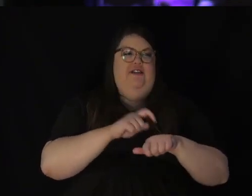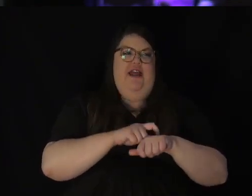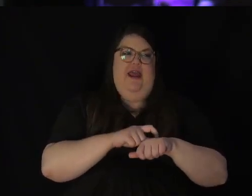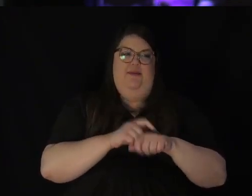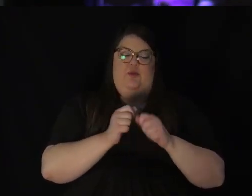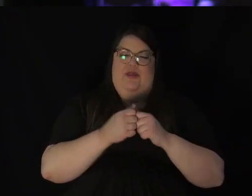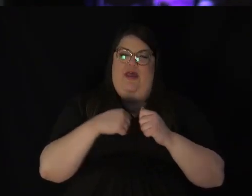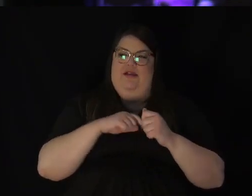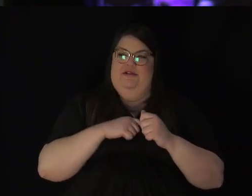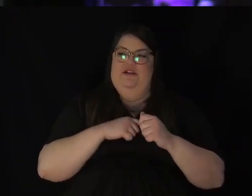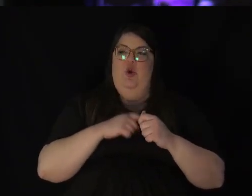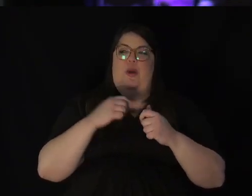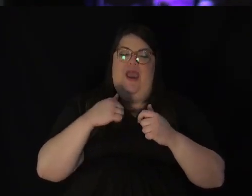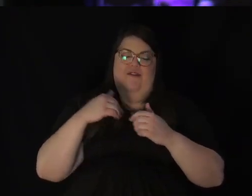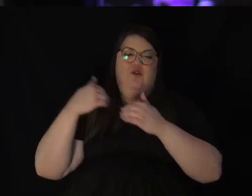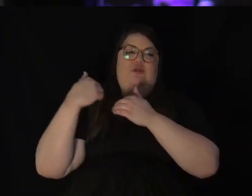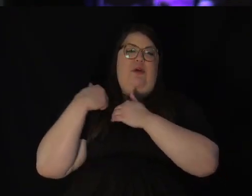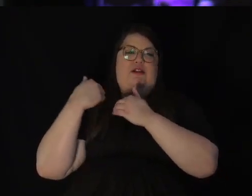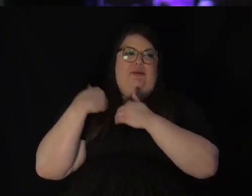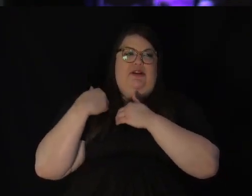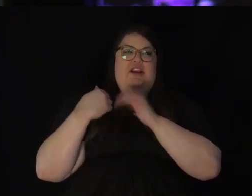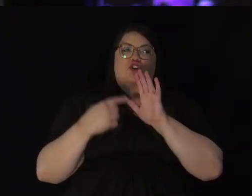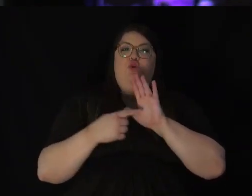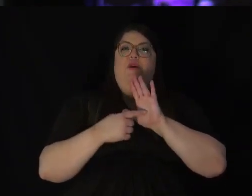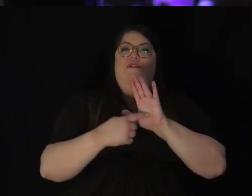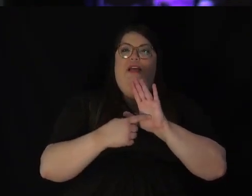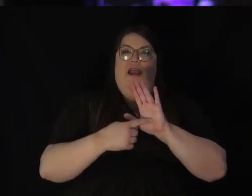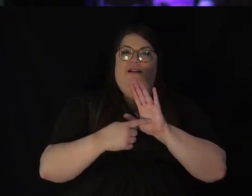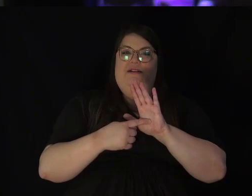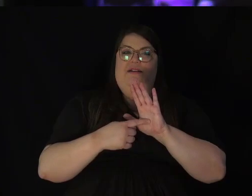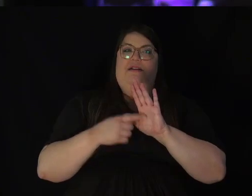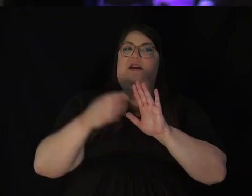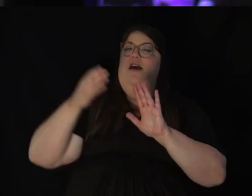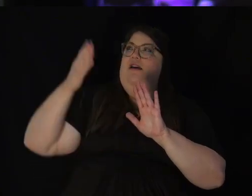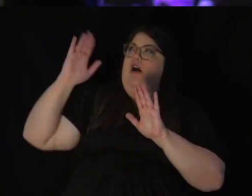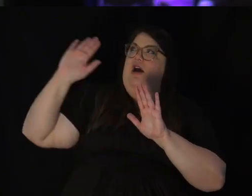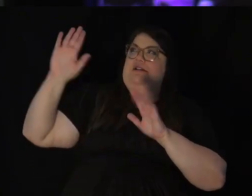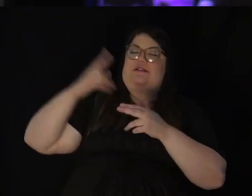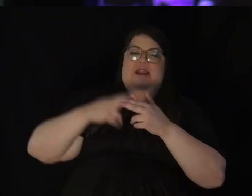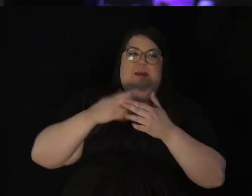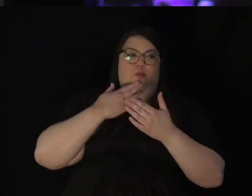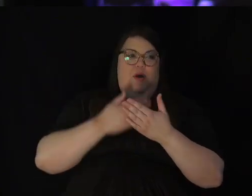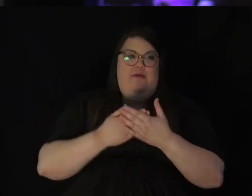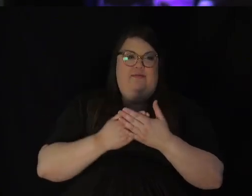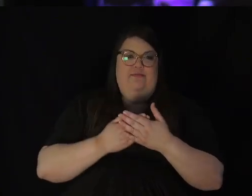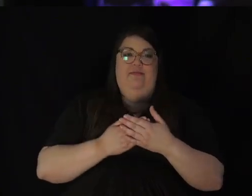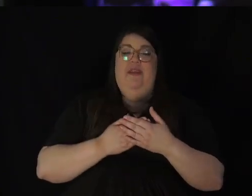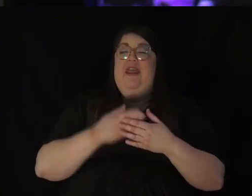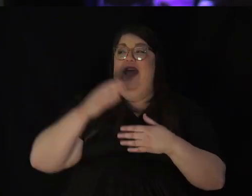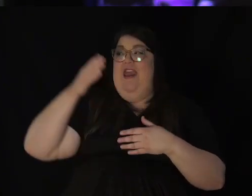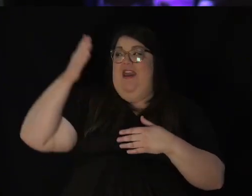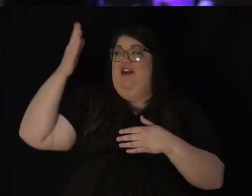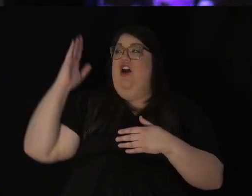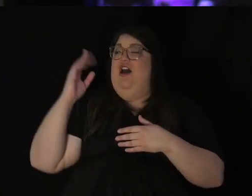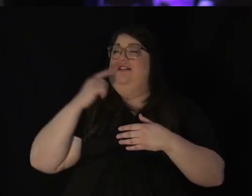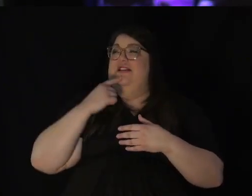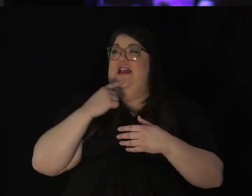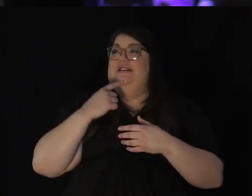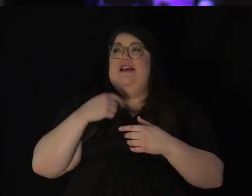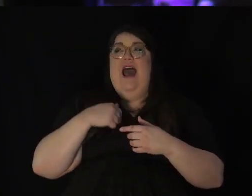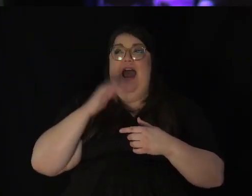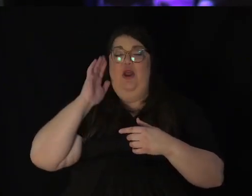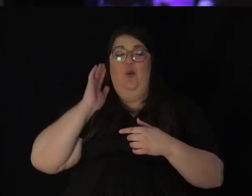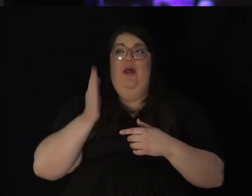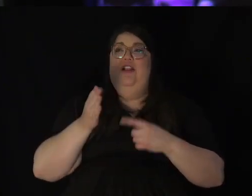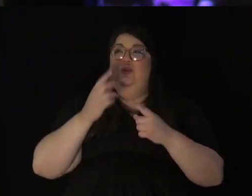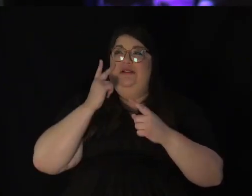have a responsibility to reflect well the name of the Lord. And then God says in all this, I will.